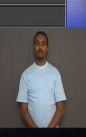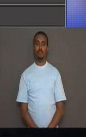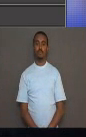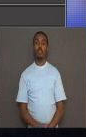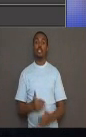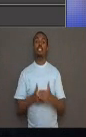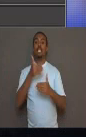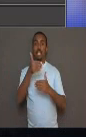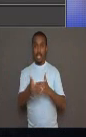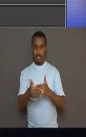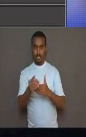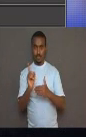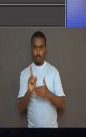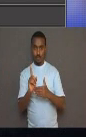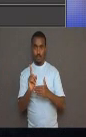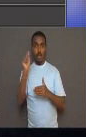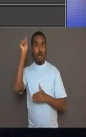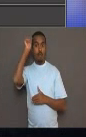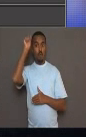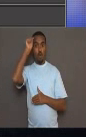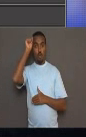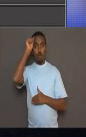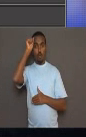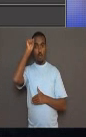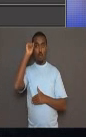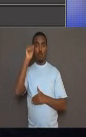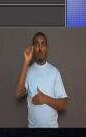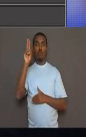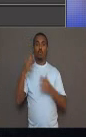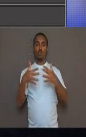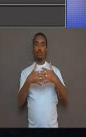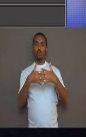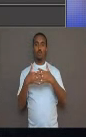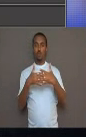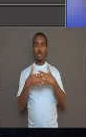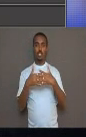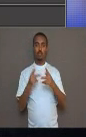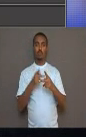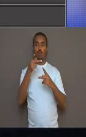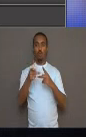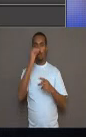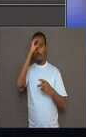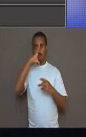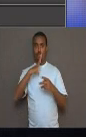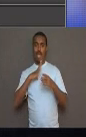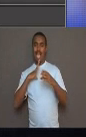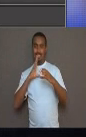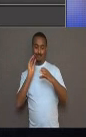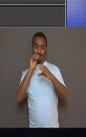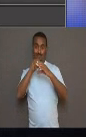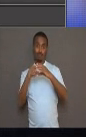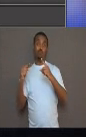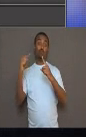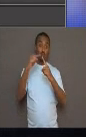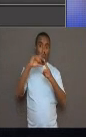The next event for Apollo is the U.S. program of manned missions to